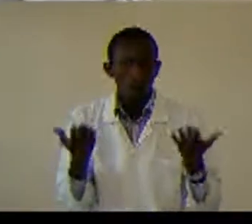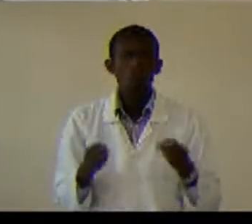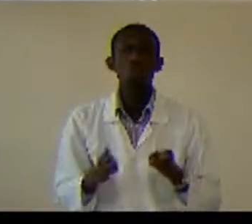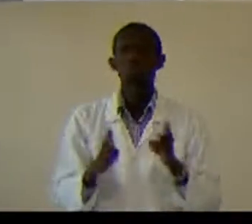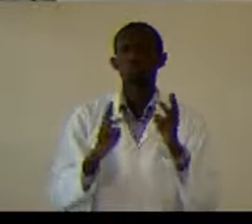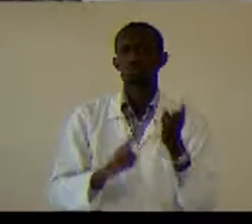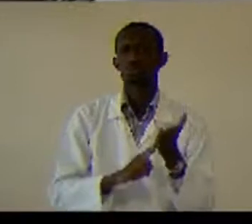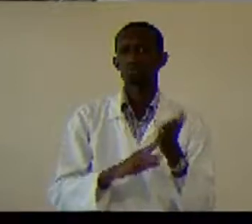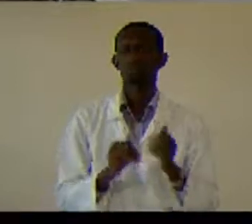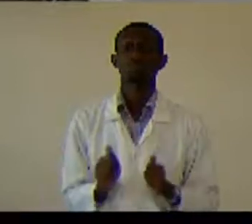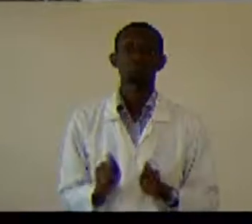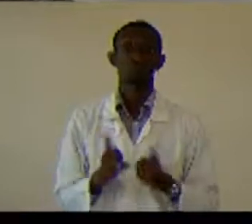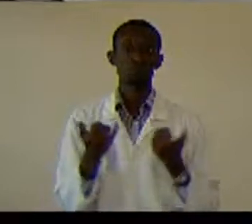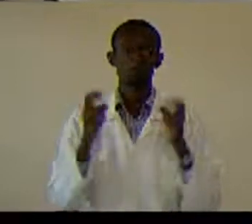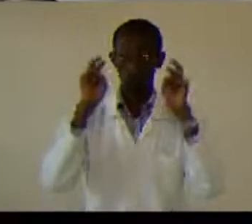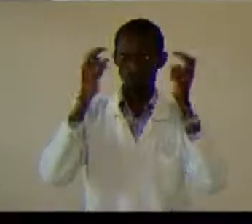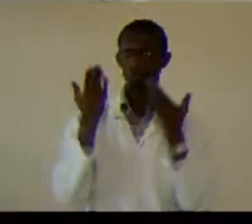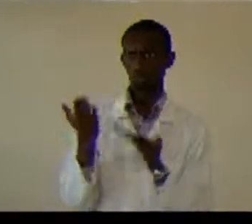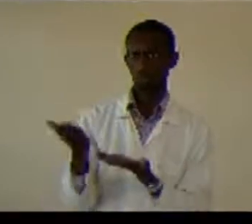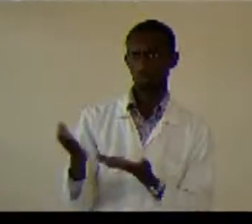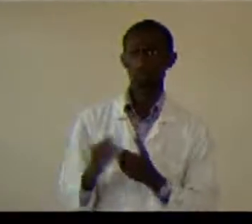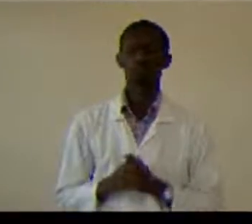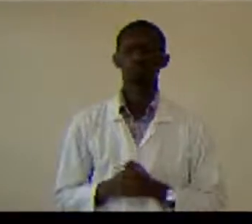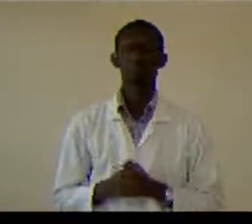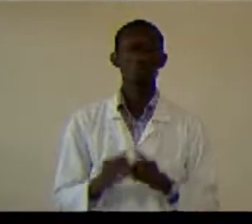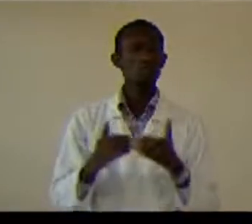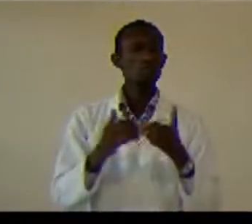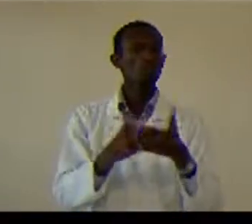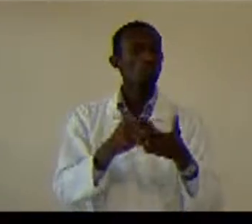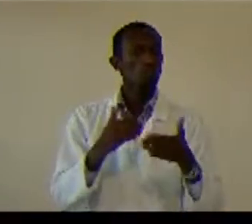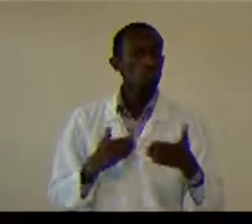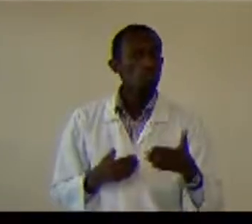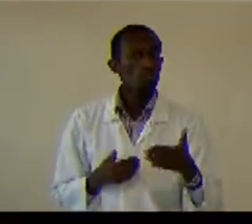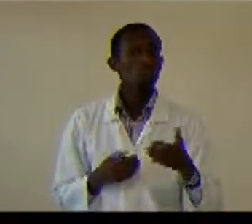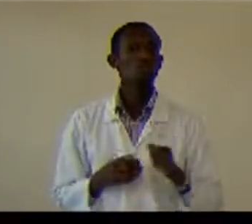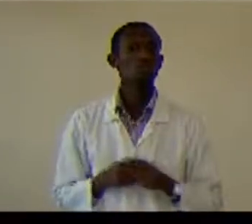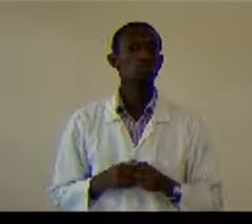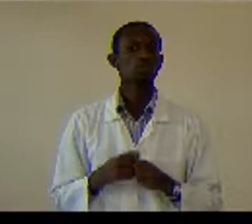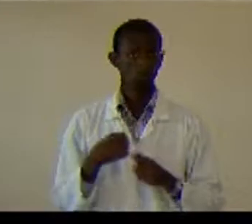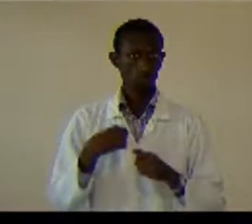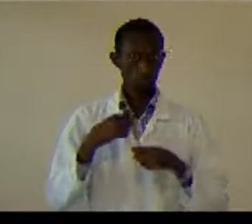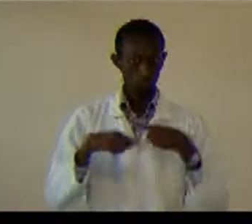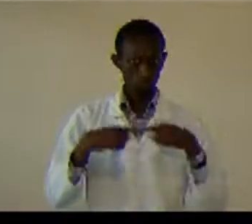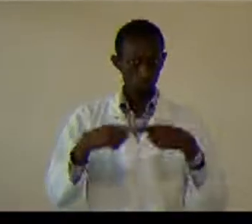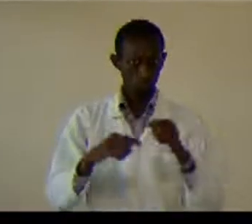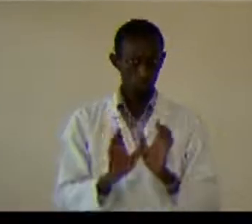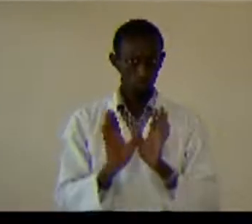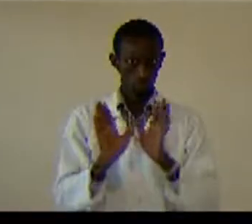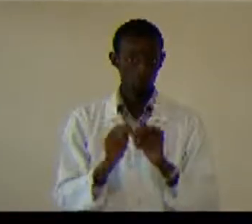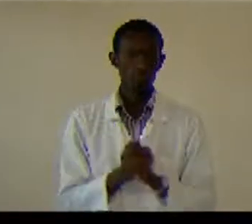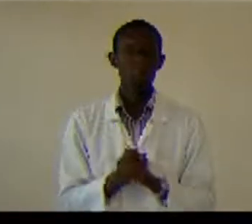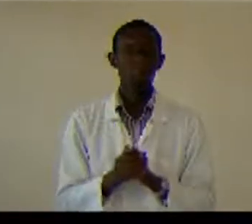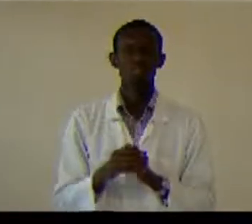that's what we want to do during today's lesson. Now, before we embark on today's lesson, there was a